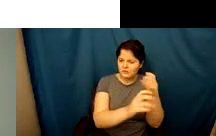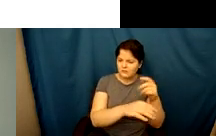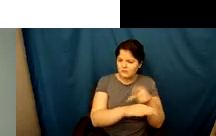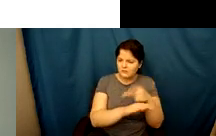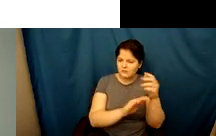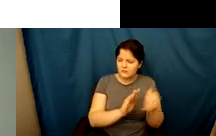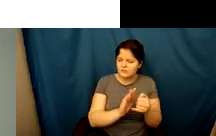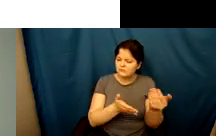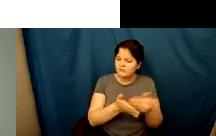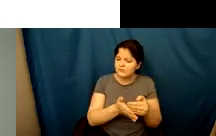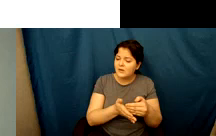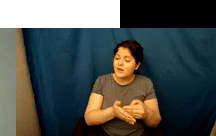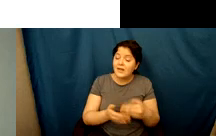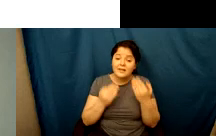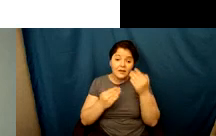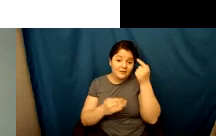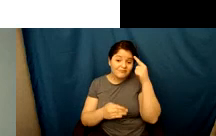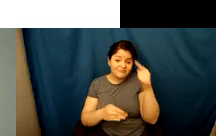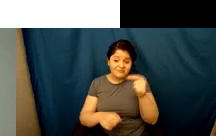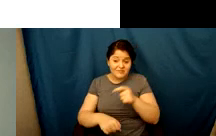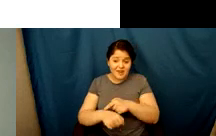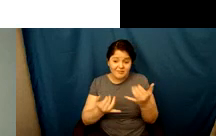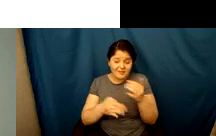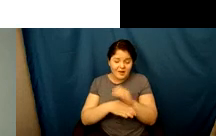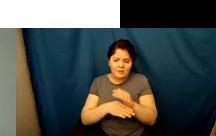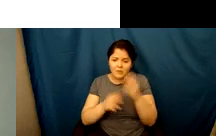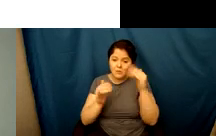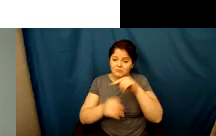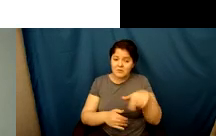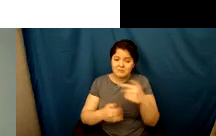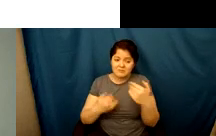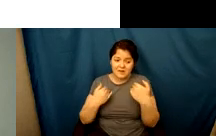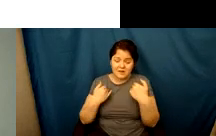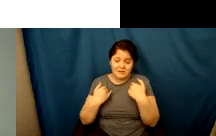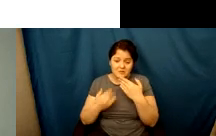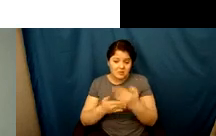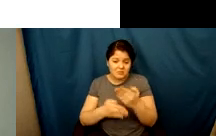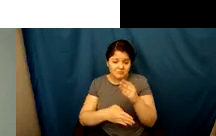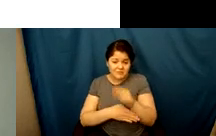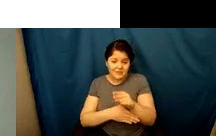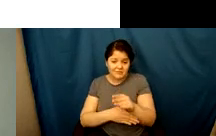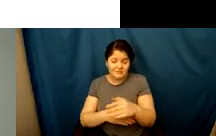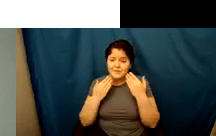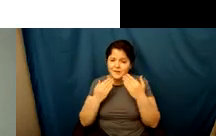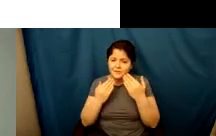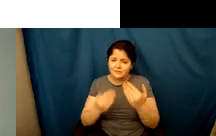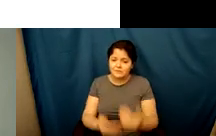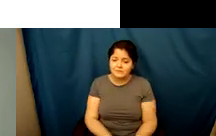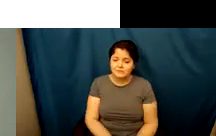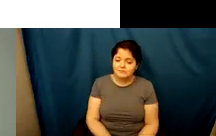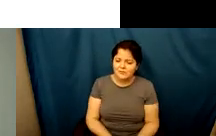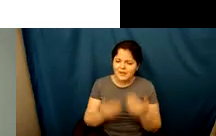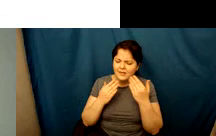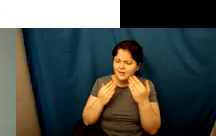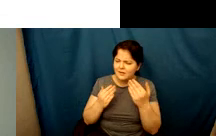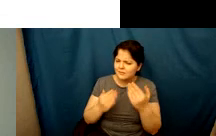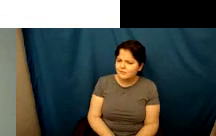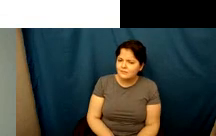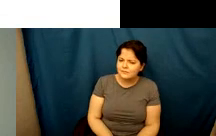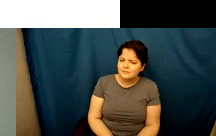again, everyone, for your time this evening, and I hope you have a great evening. Thank you. Thank you all.